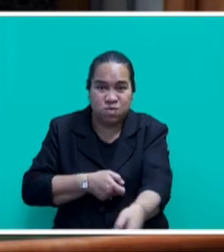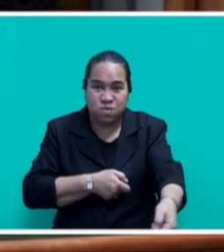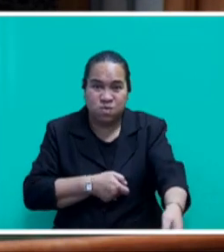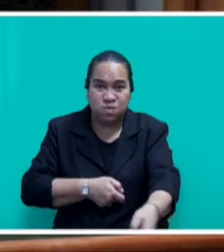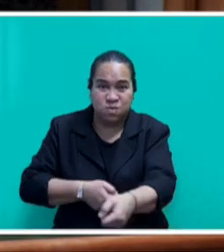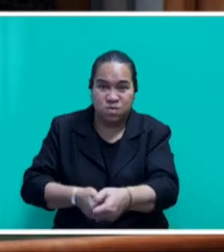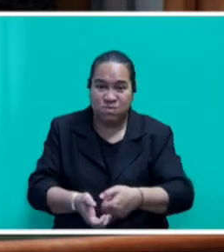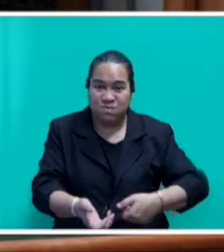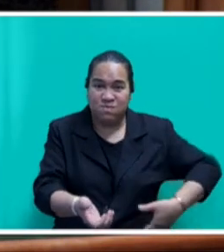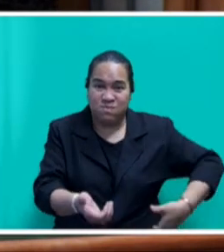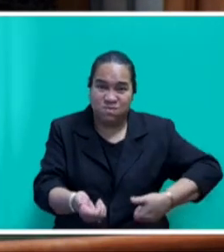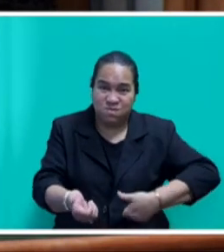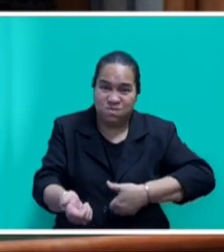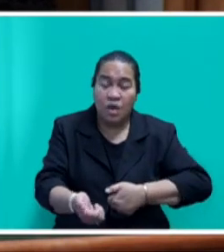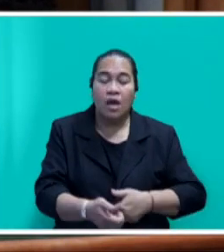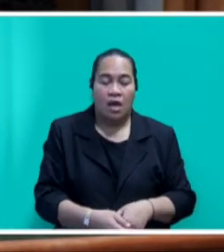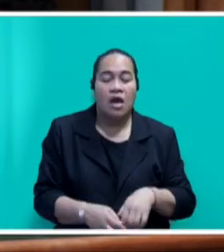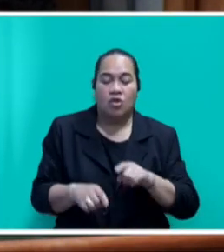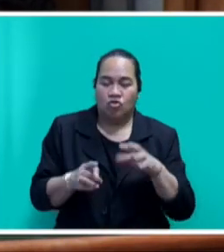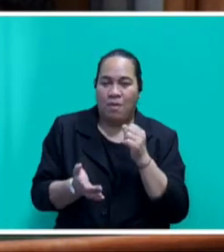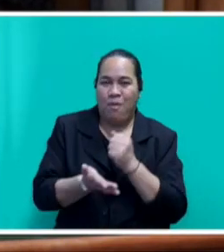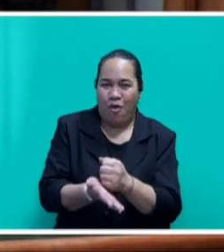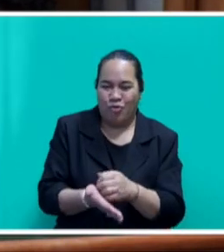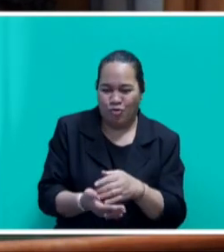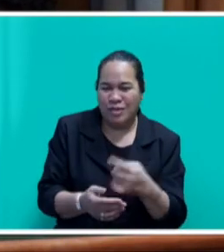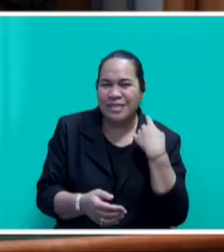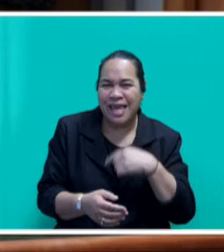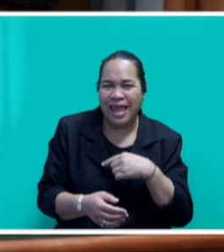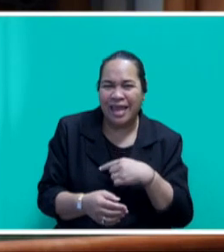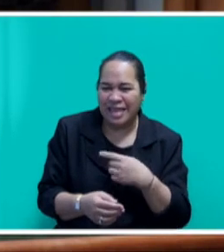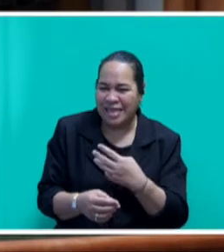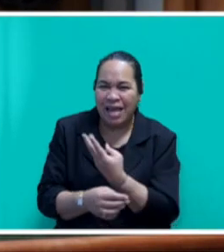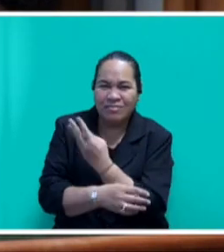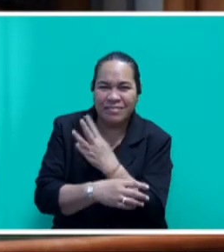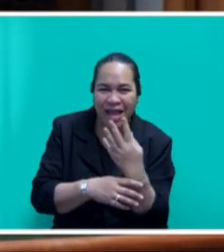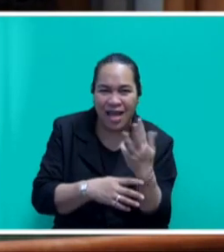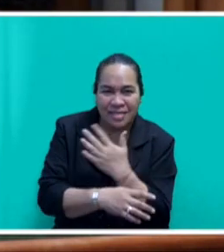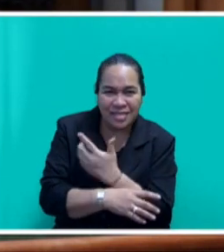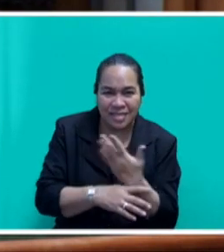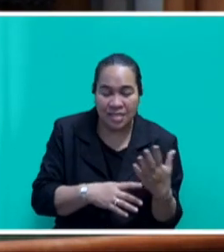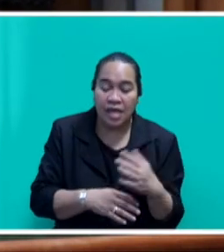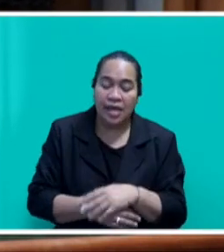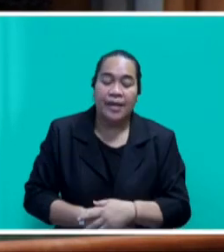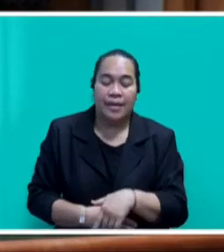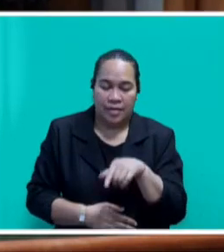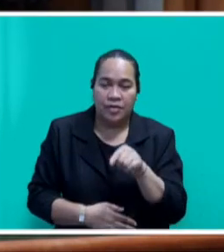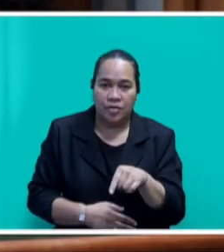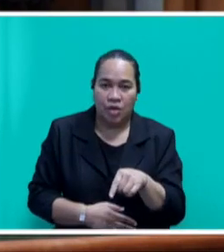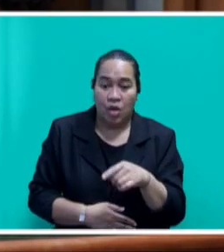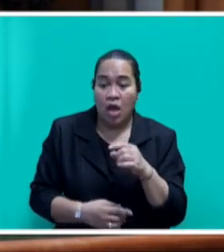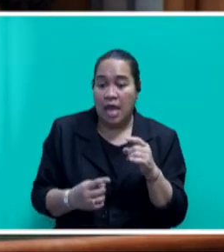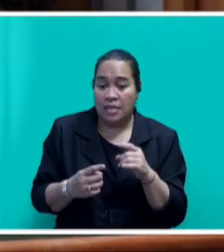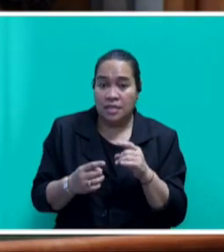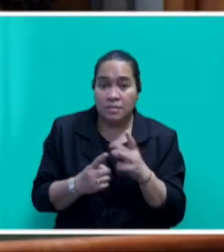subsidy to support the cost for fertilizer and weedicides has been given. It targets key